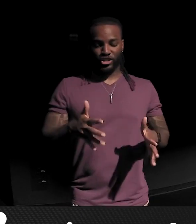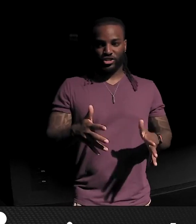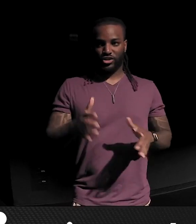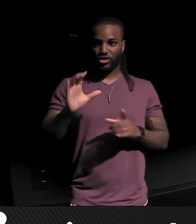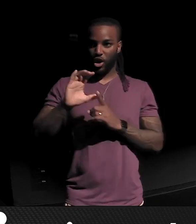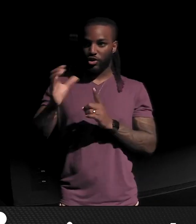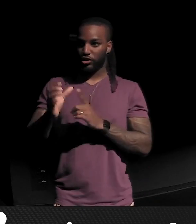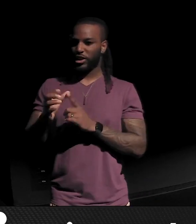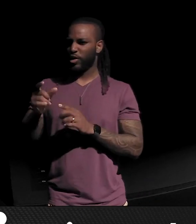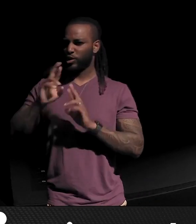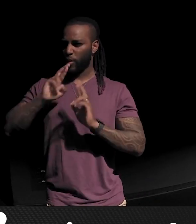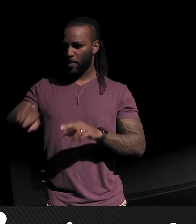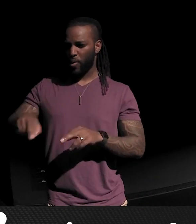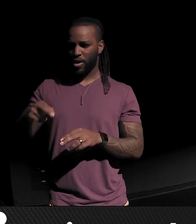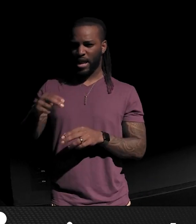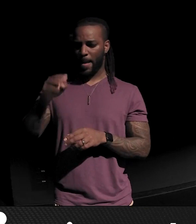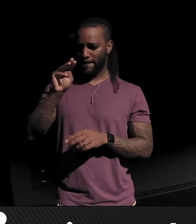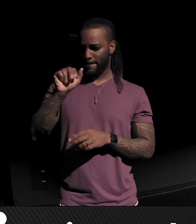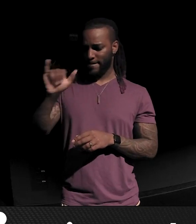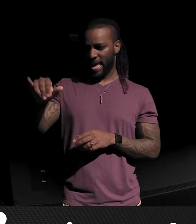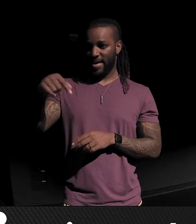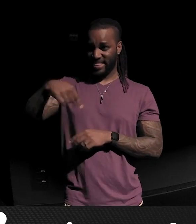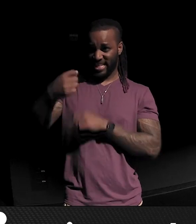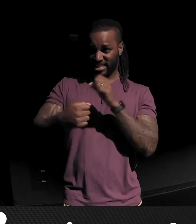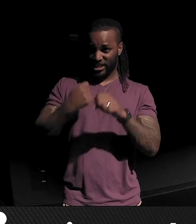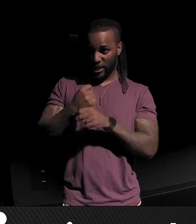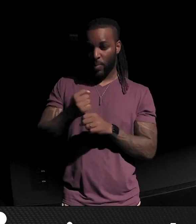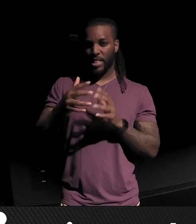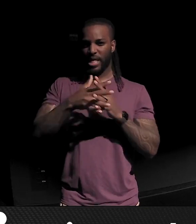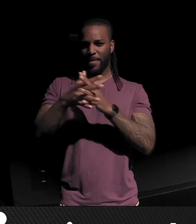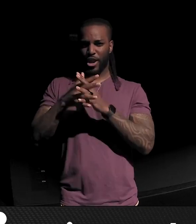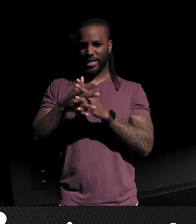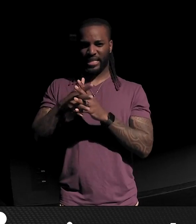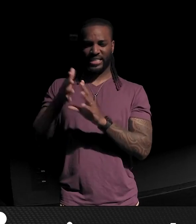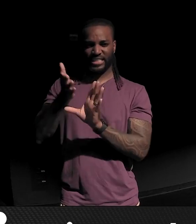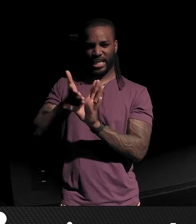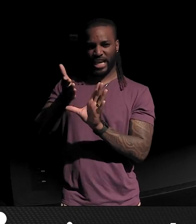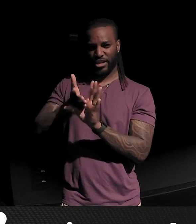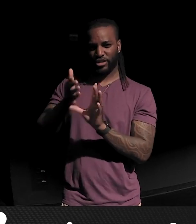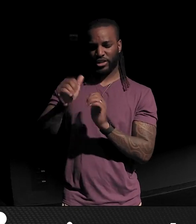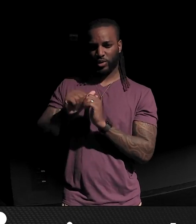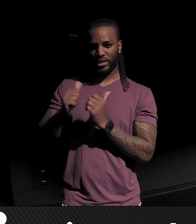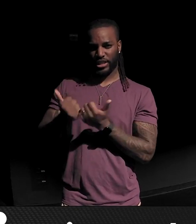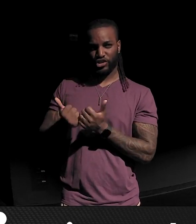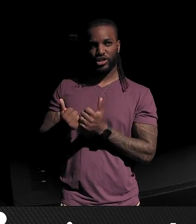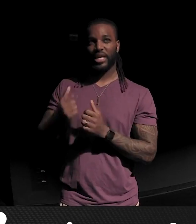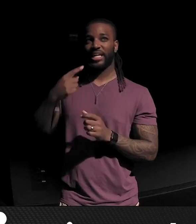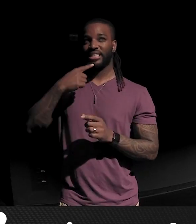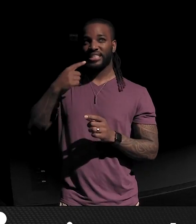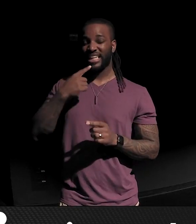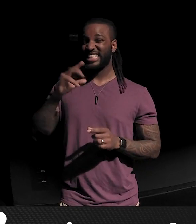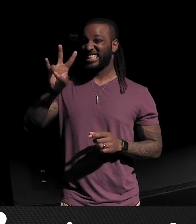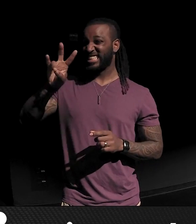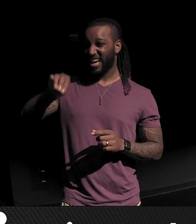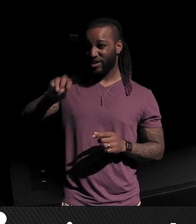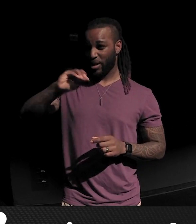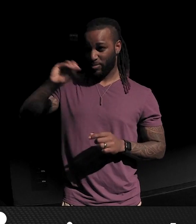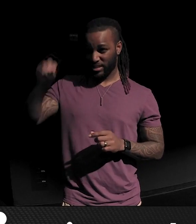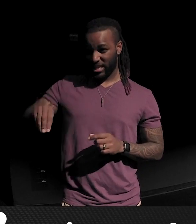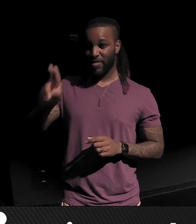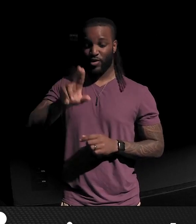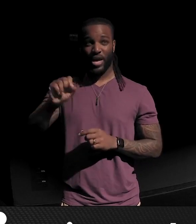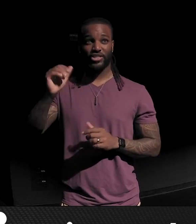published in May of this year with the American Psychiatric Association, And it says 70% of U.S.